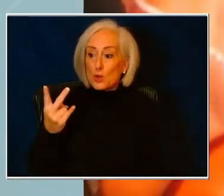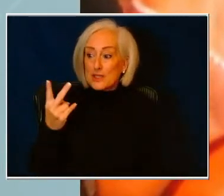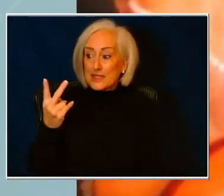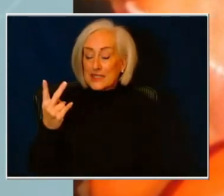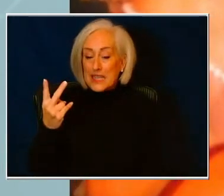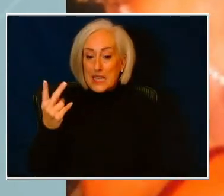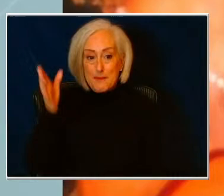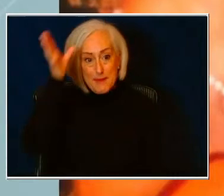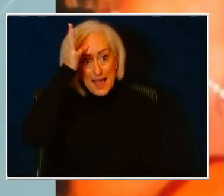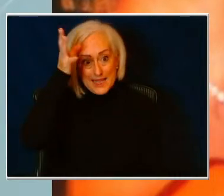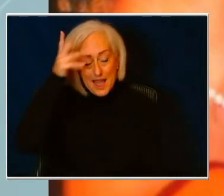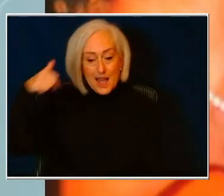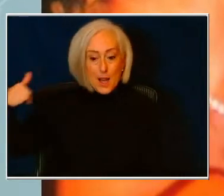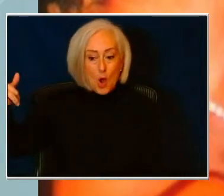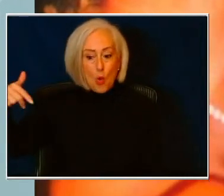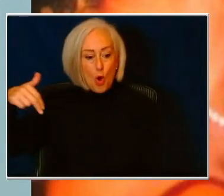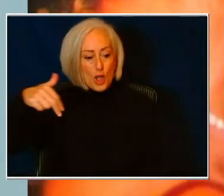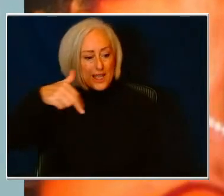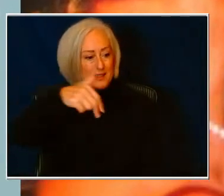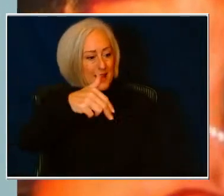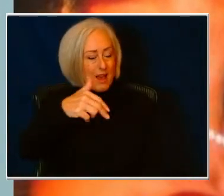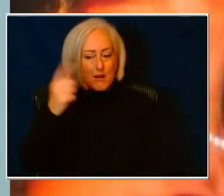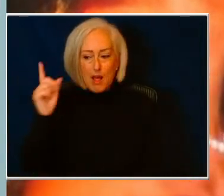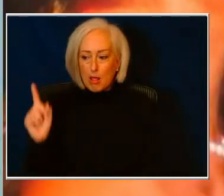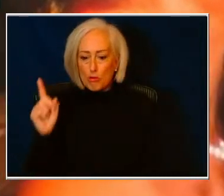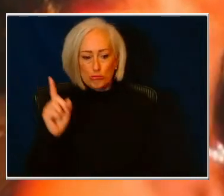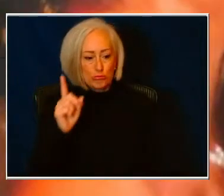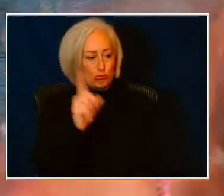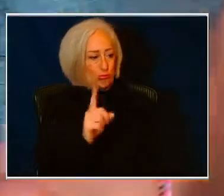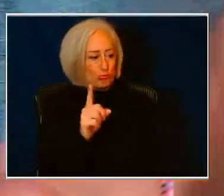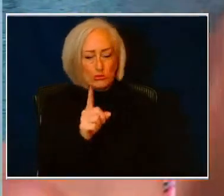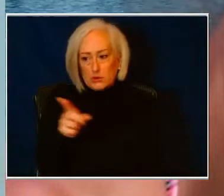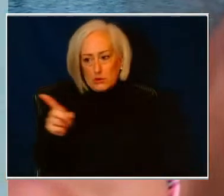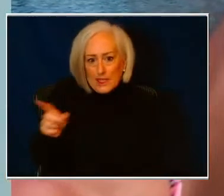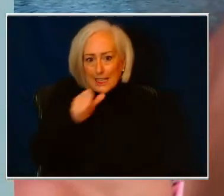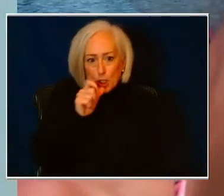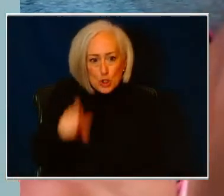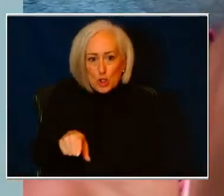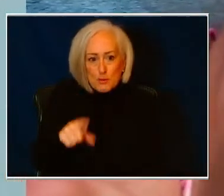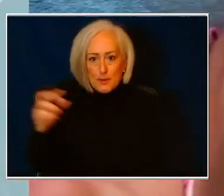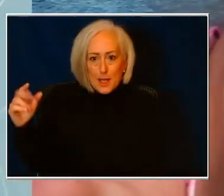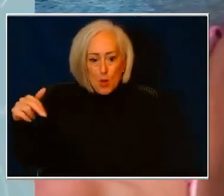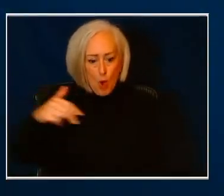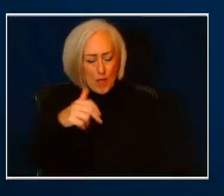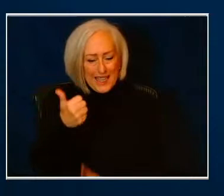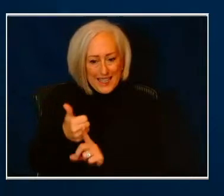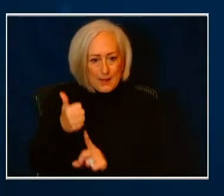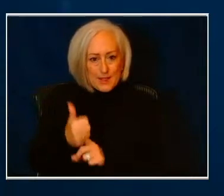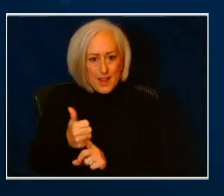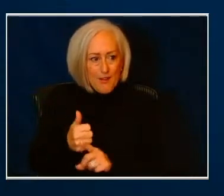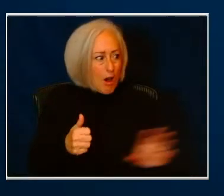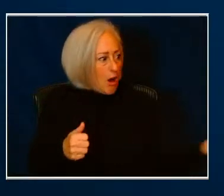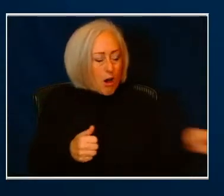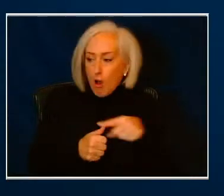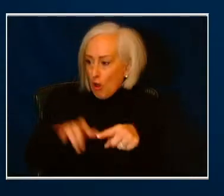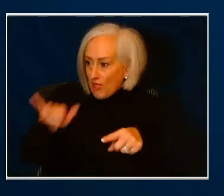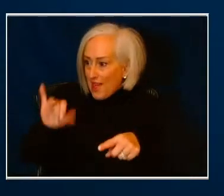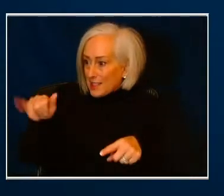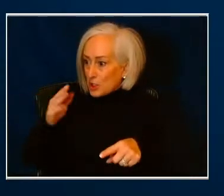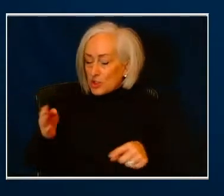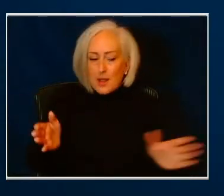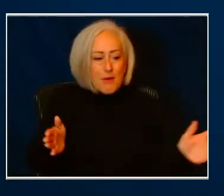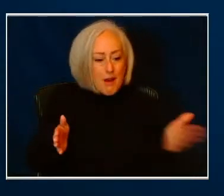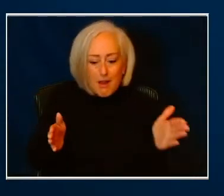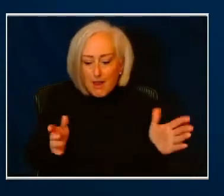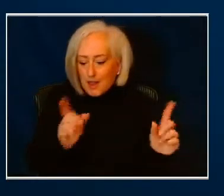should not be walking down the street alone, right? Like someone would be like, oh, that's Jim. He has Alzheimer's. Come on, Jim, let's go back inside. Like you need a